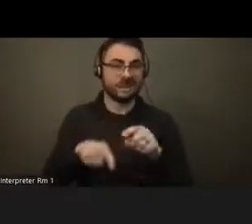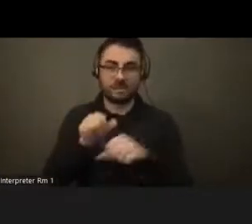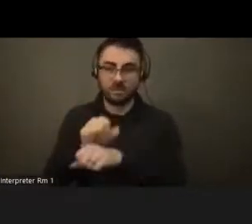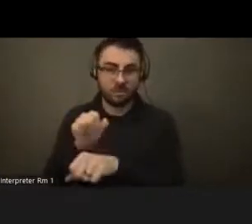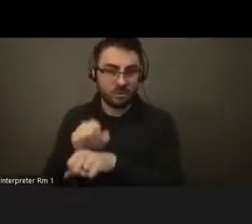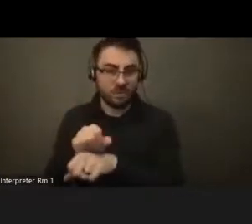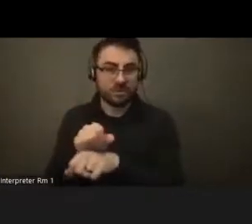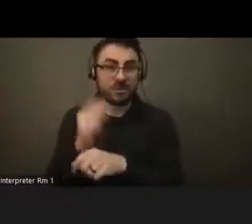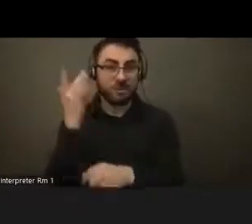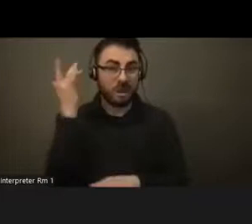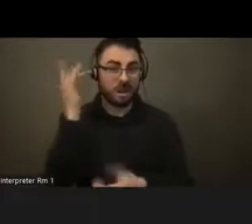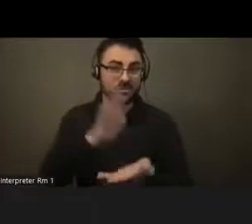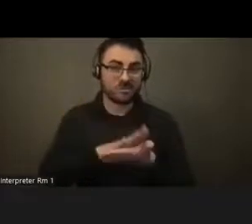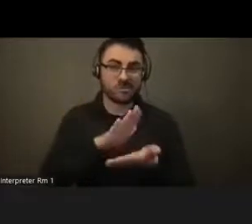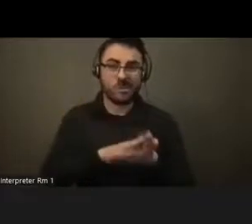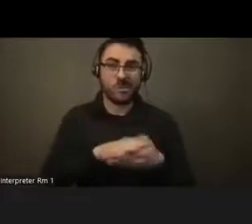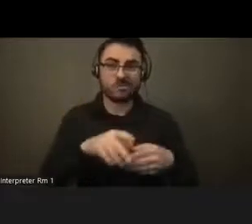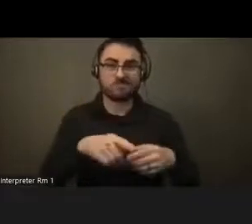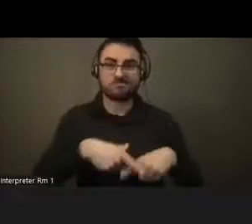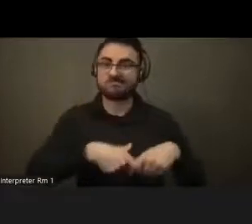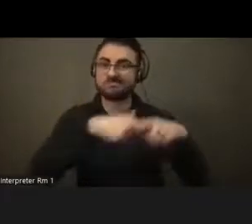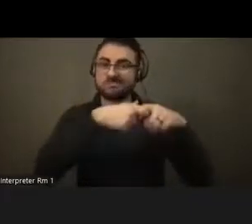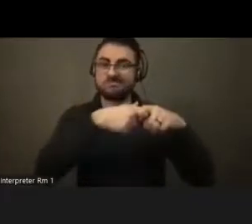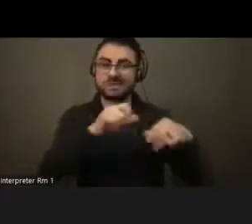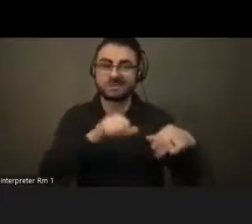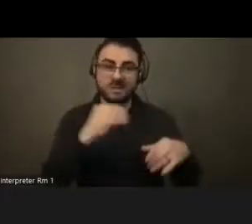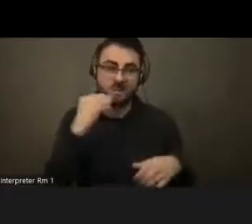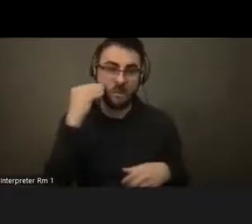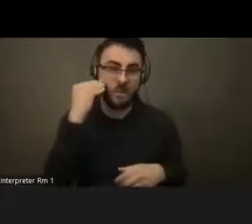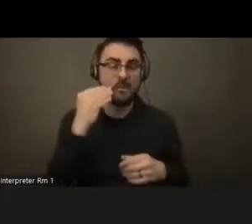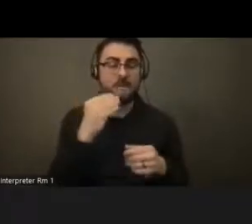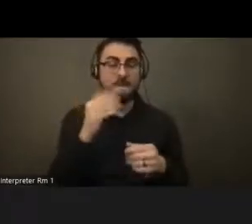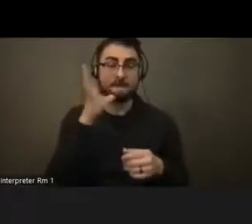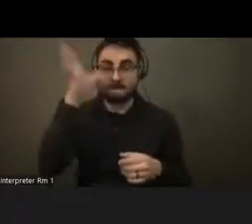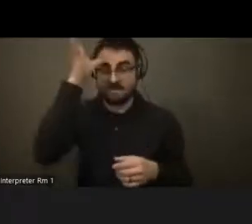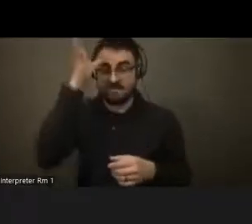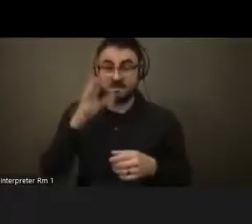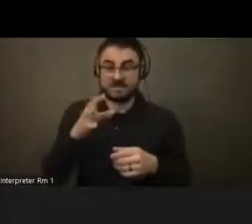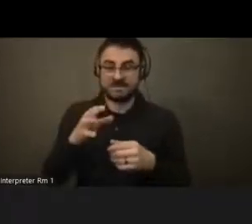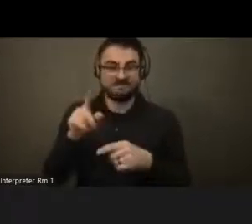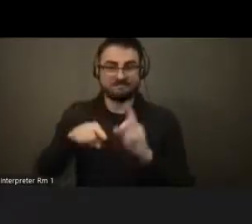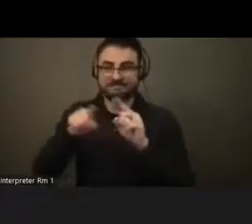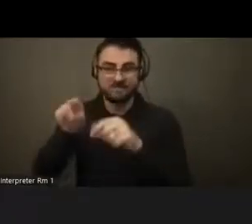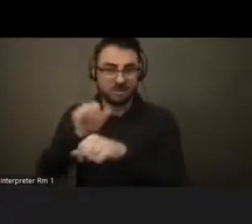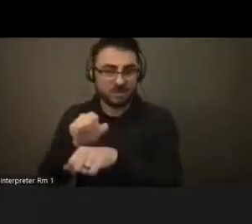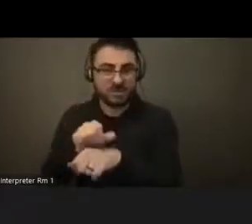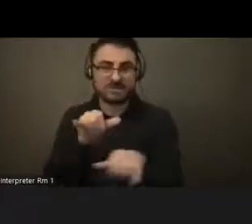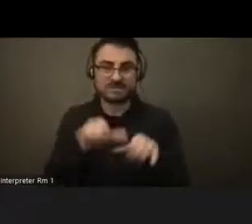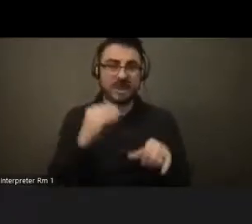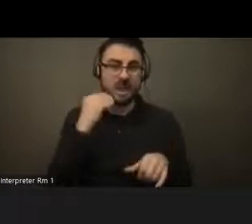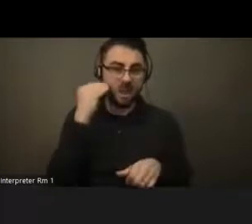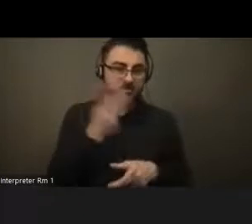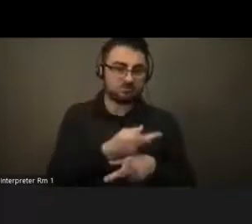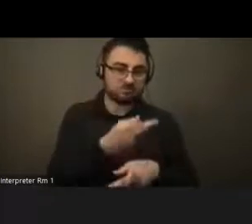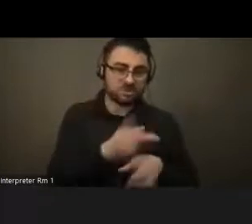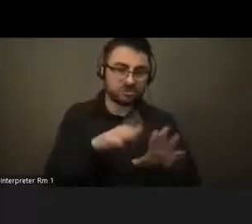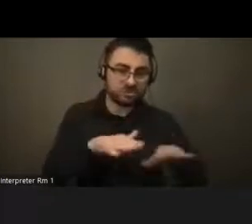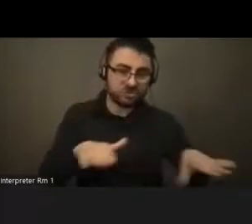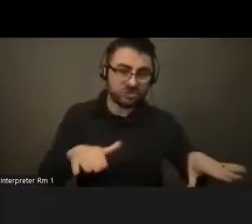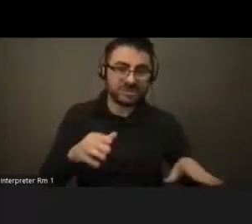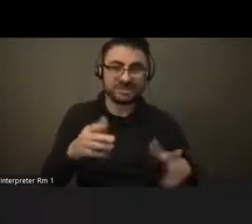schools weren't in session. And so they had to stay home and take care of their kids. And without the income, they lost their apartments.